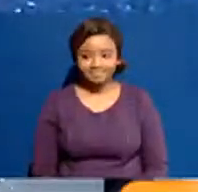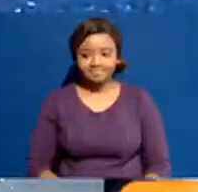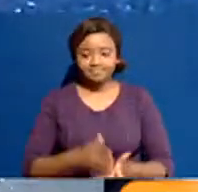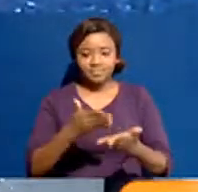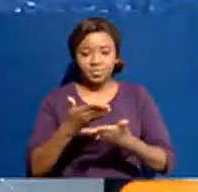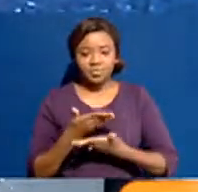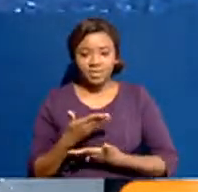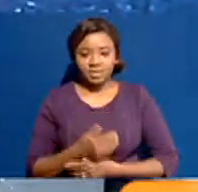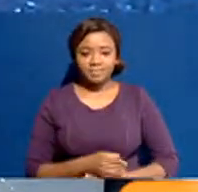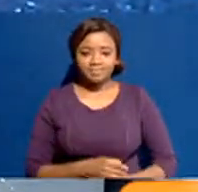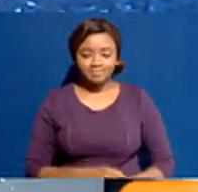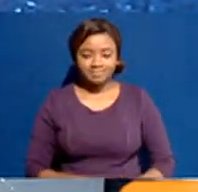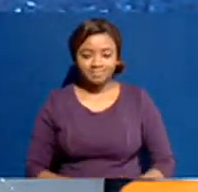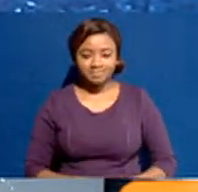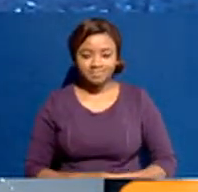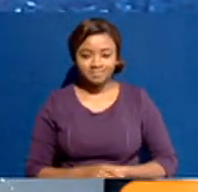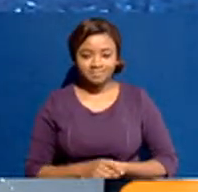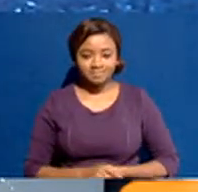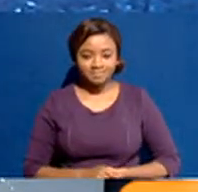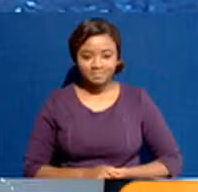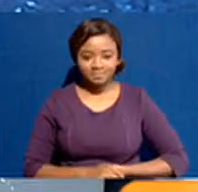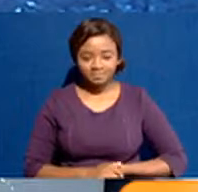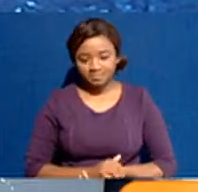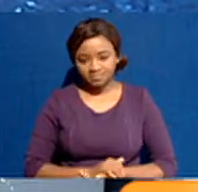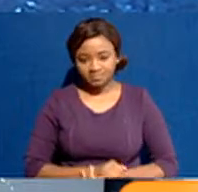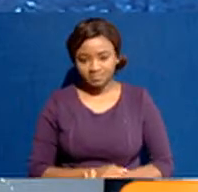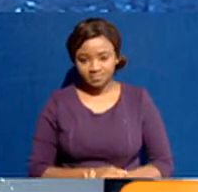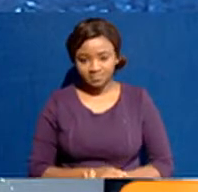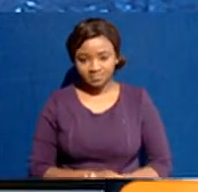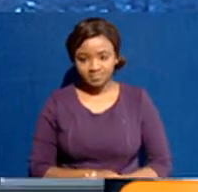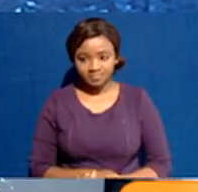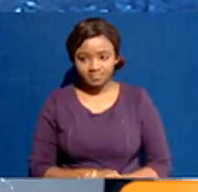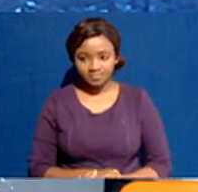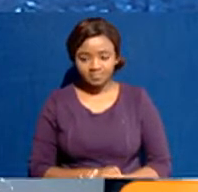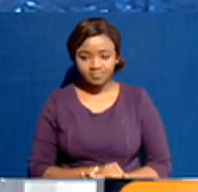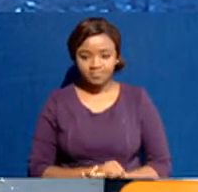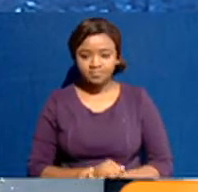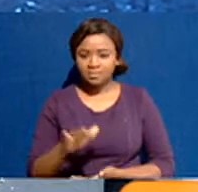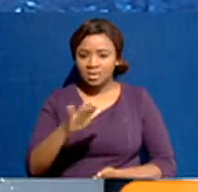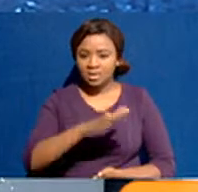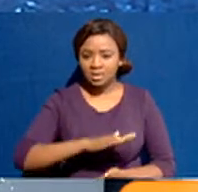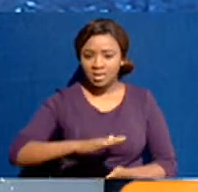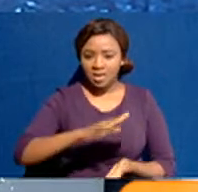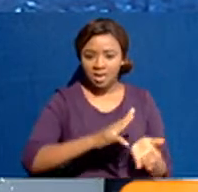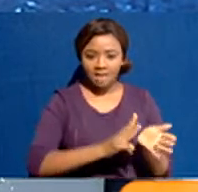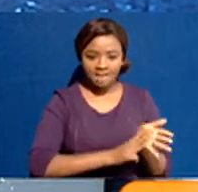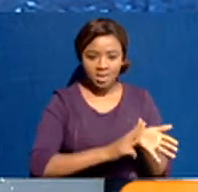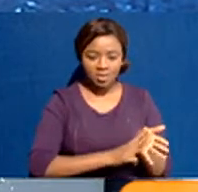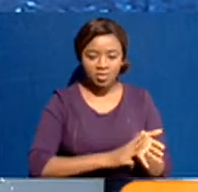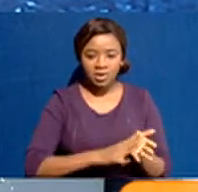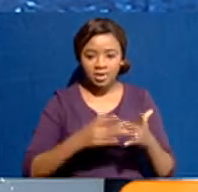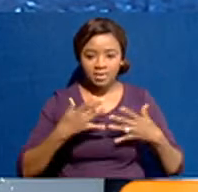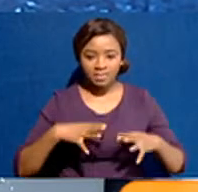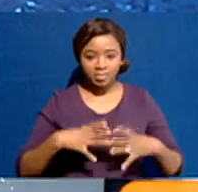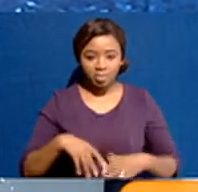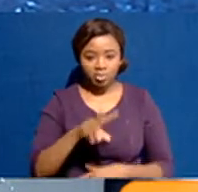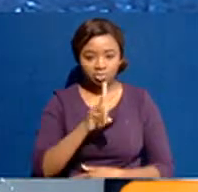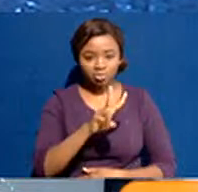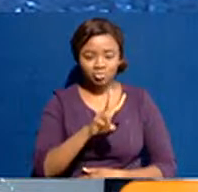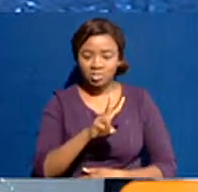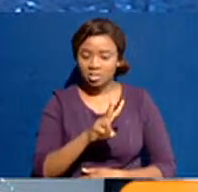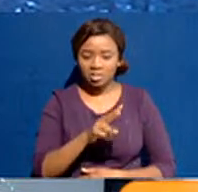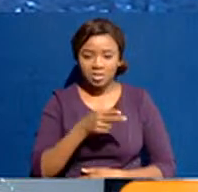Welcome back to the broadcast. You're watching the Monday Report. Let's now take you to Migori, where two people sustained gunshot